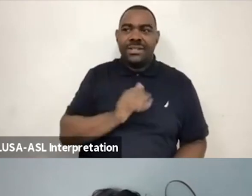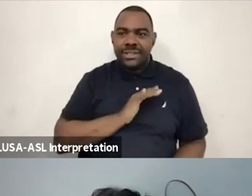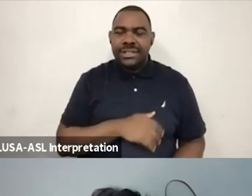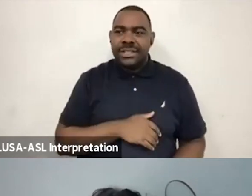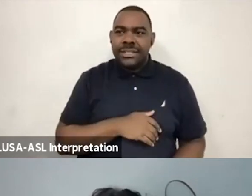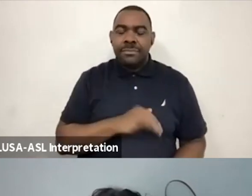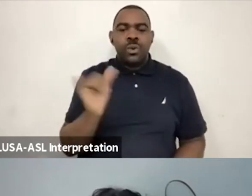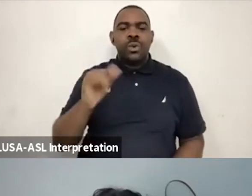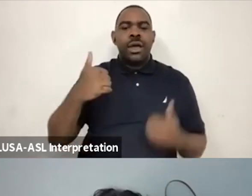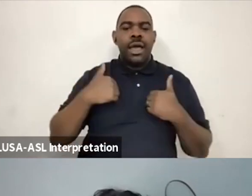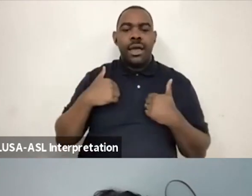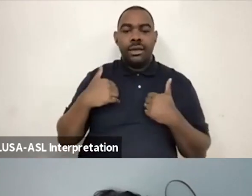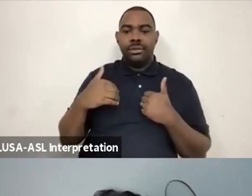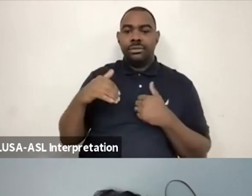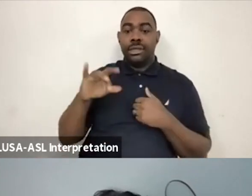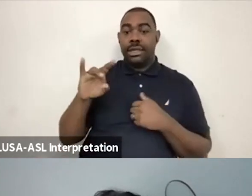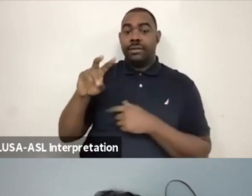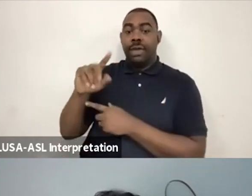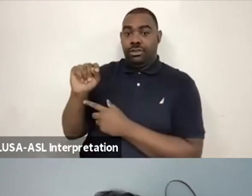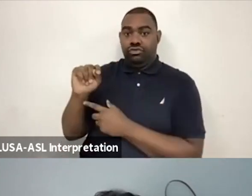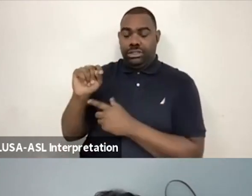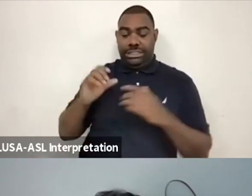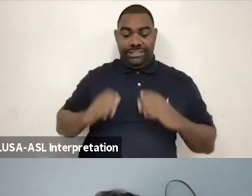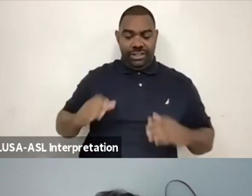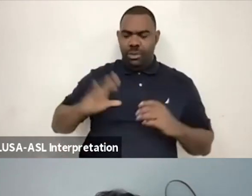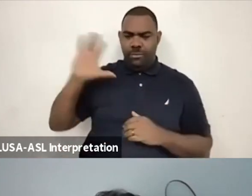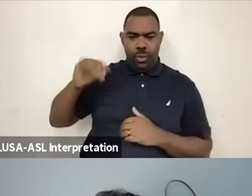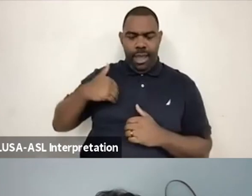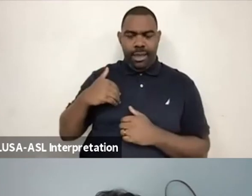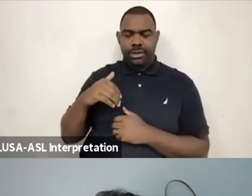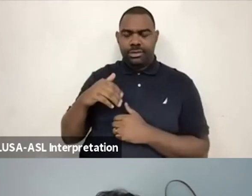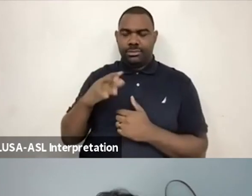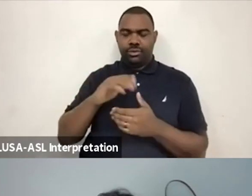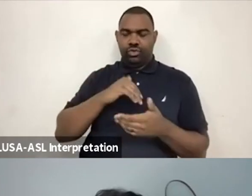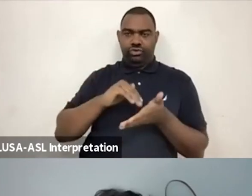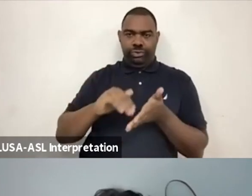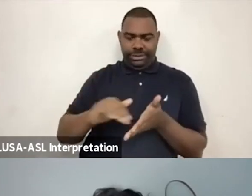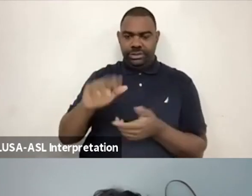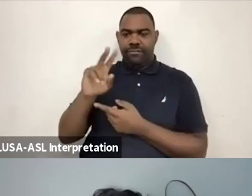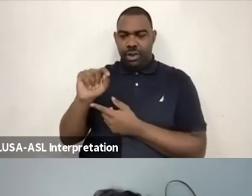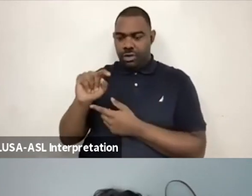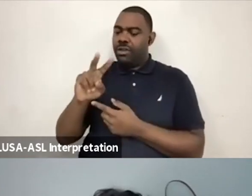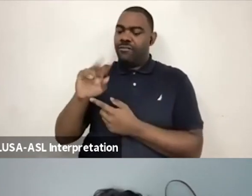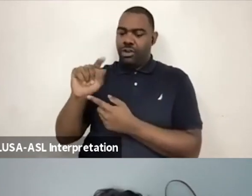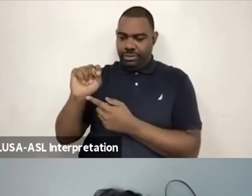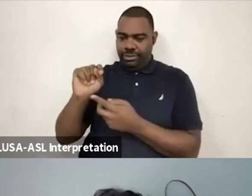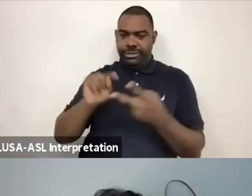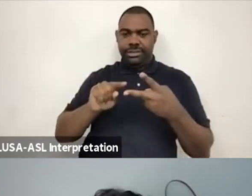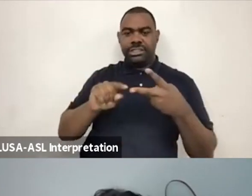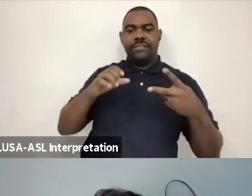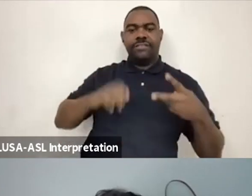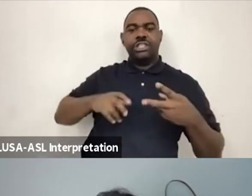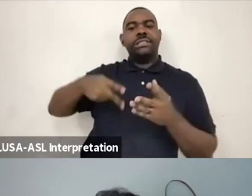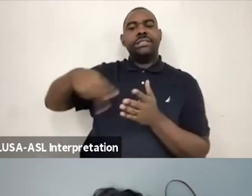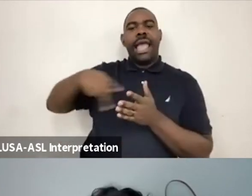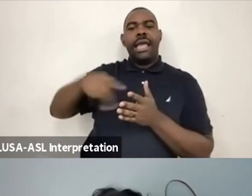a veteran civilian, at that point it was the veteran, civilian dance ensemble, and they performed.